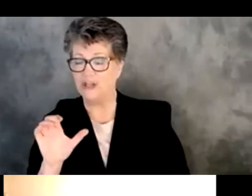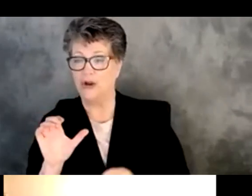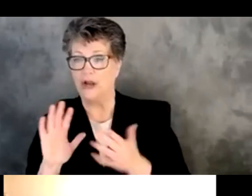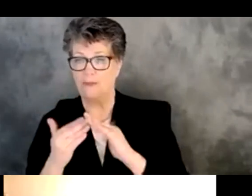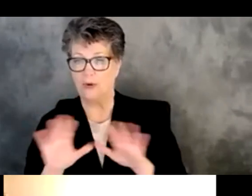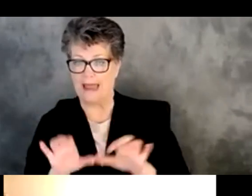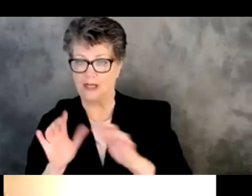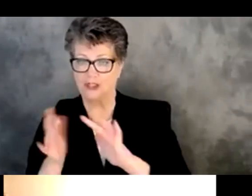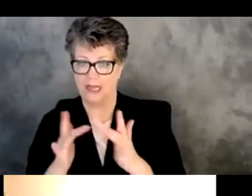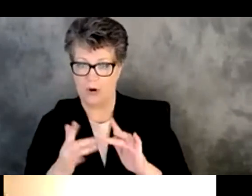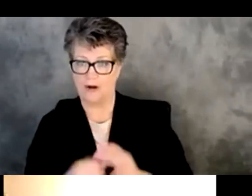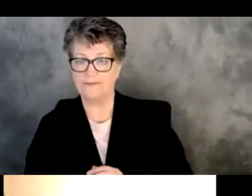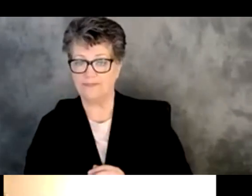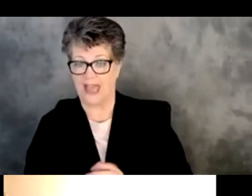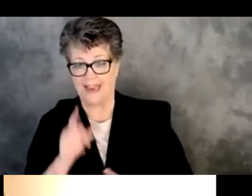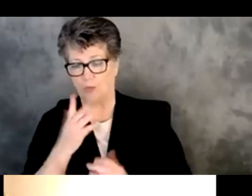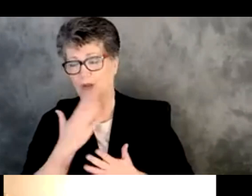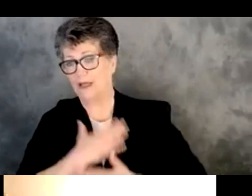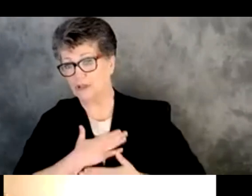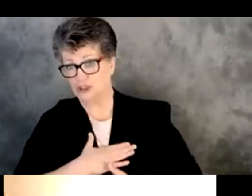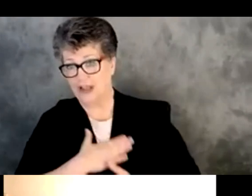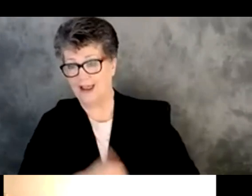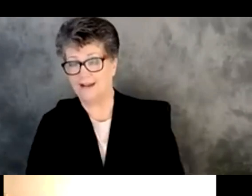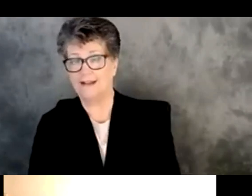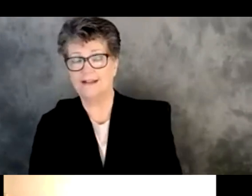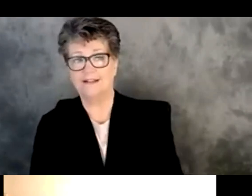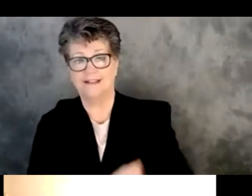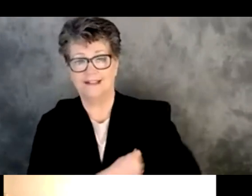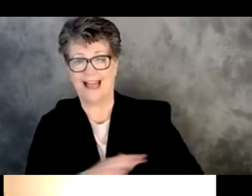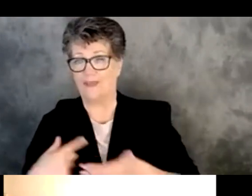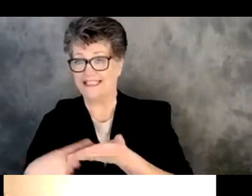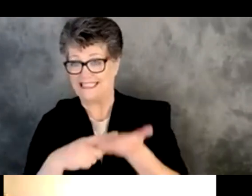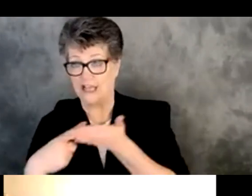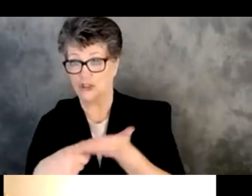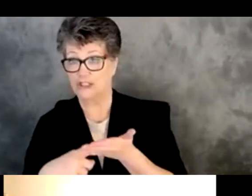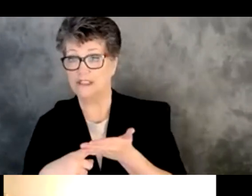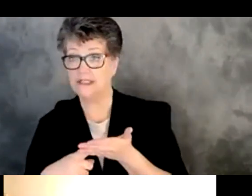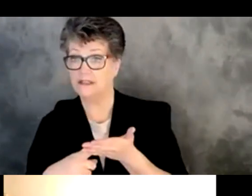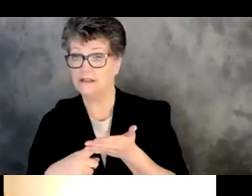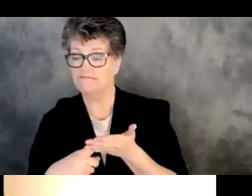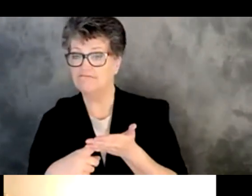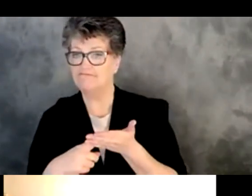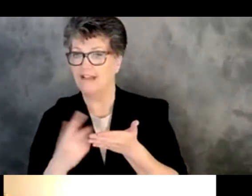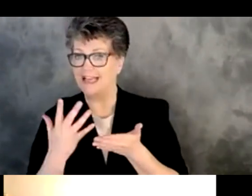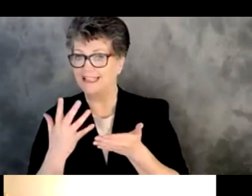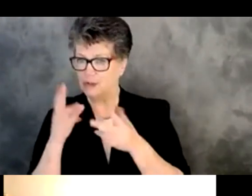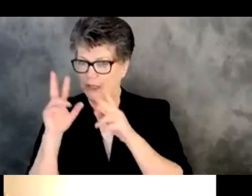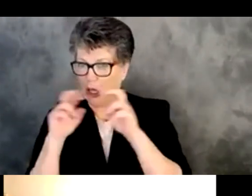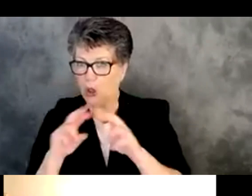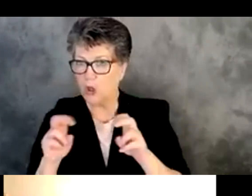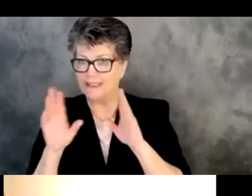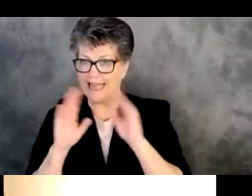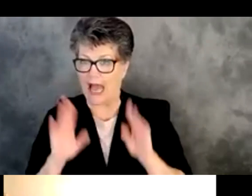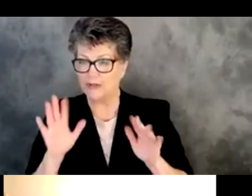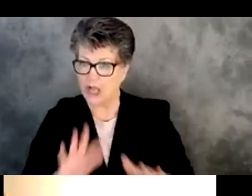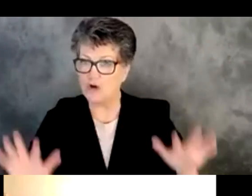Network. And I really appreciate the way that this discussion has looked at housing across